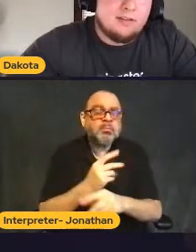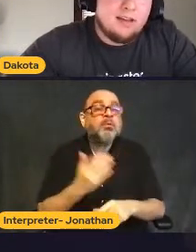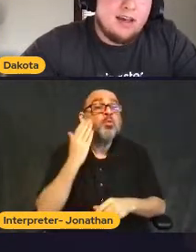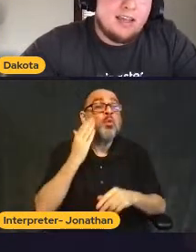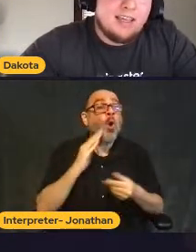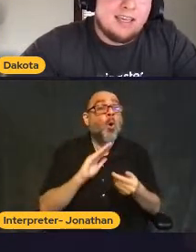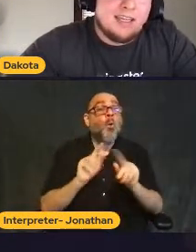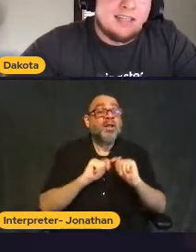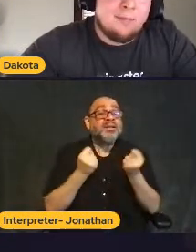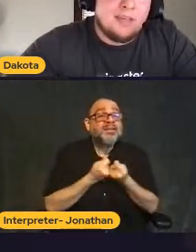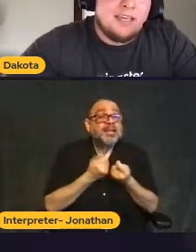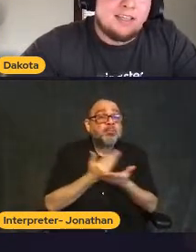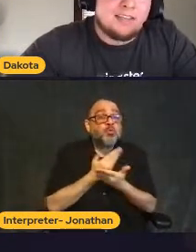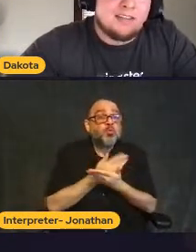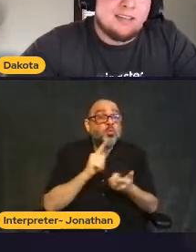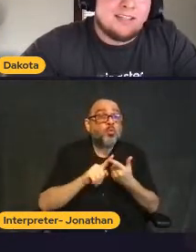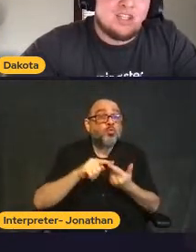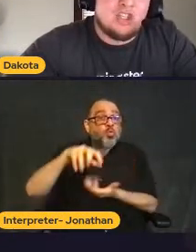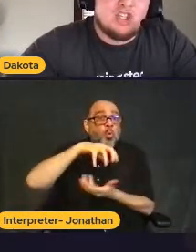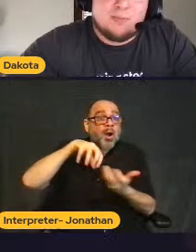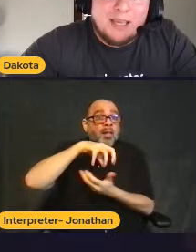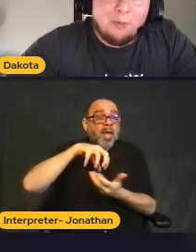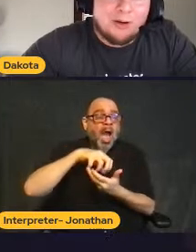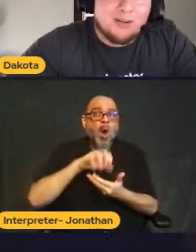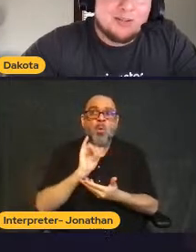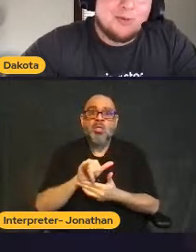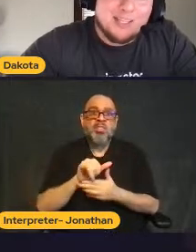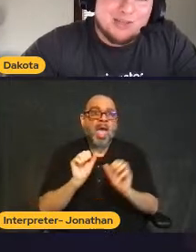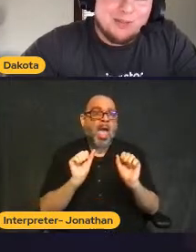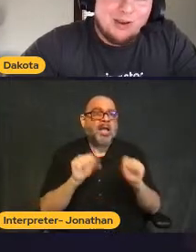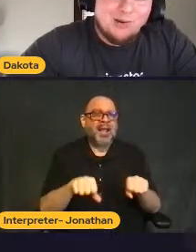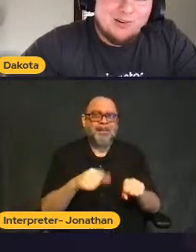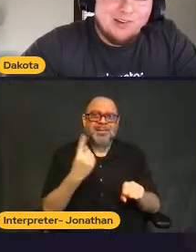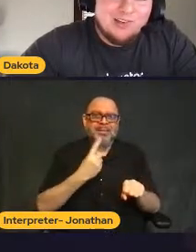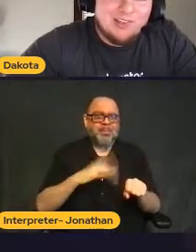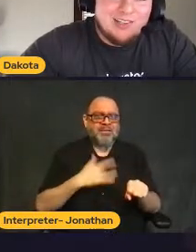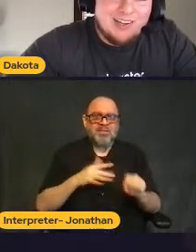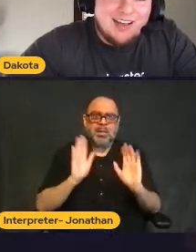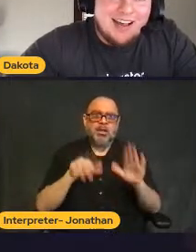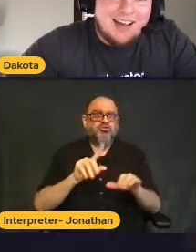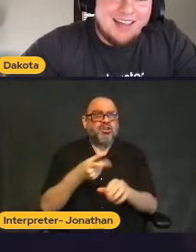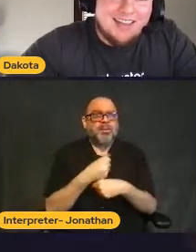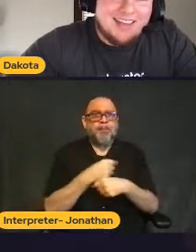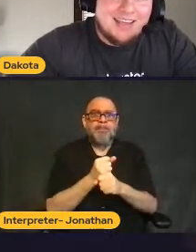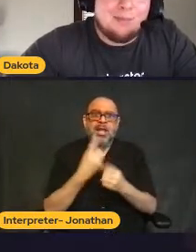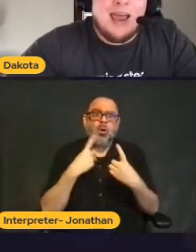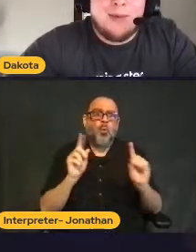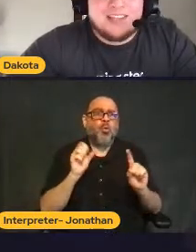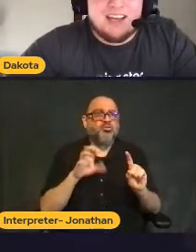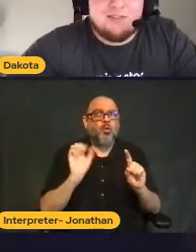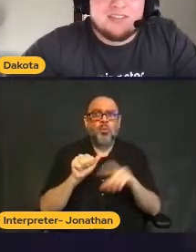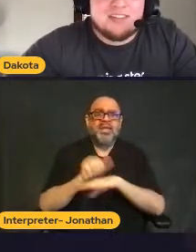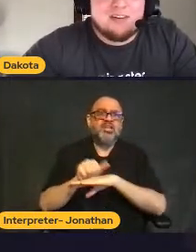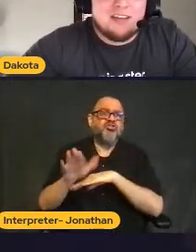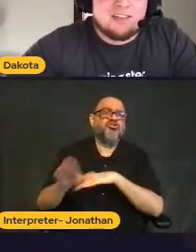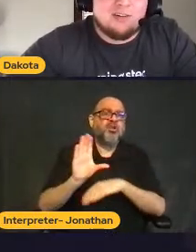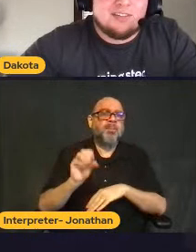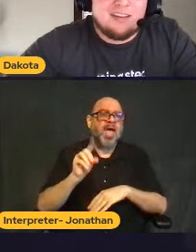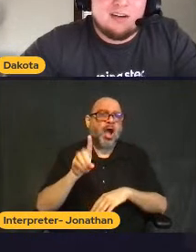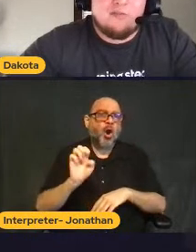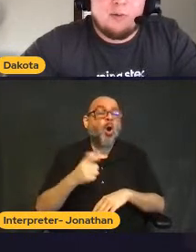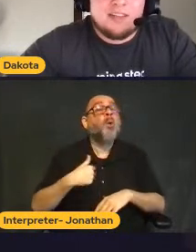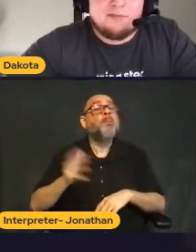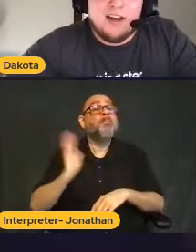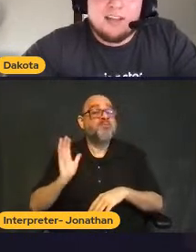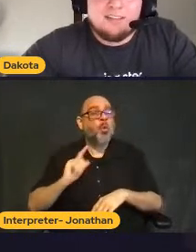cloud, it can end up being something that's just make it work so we can ship the code. In my past life as a security